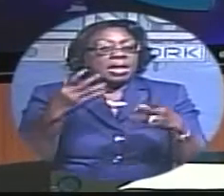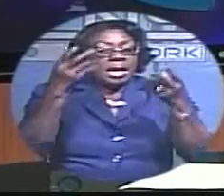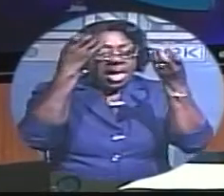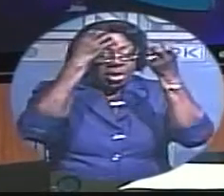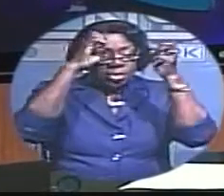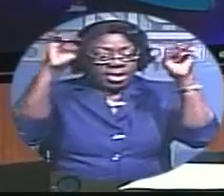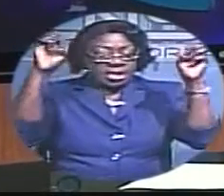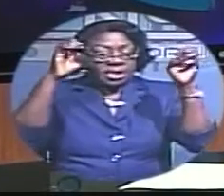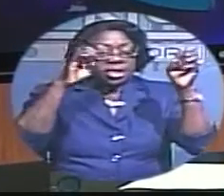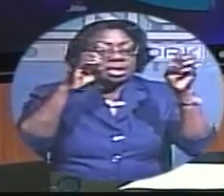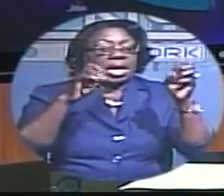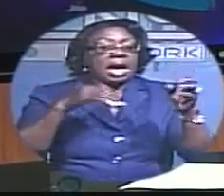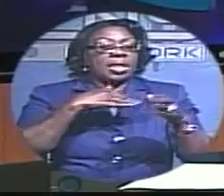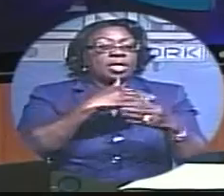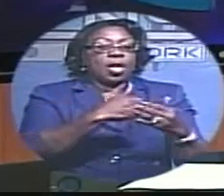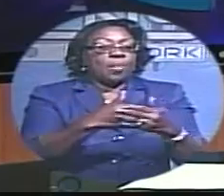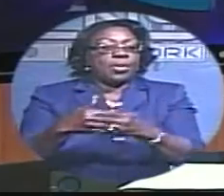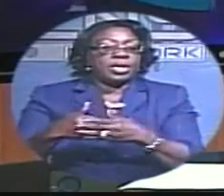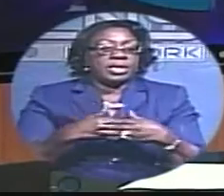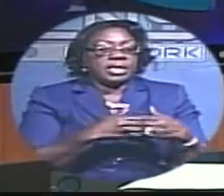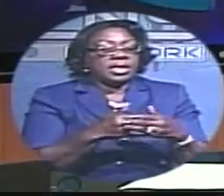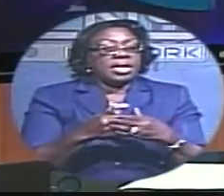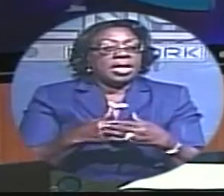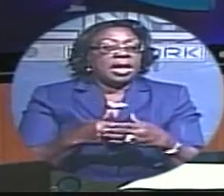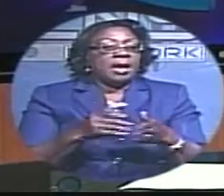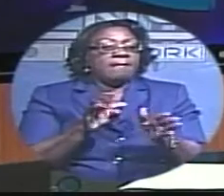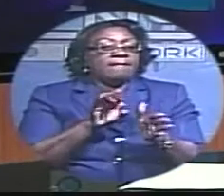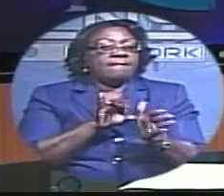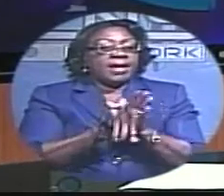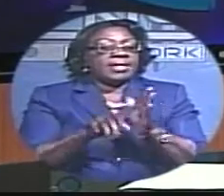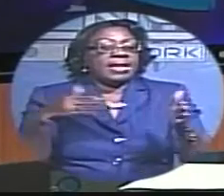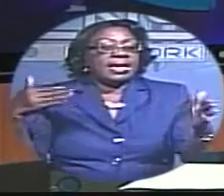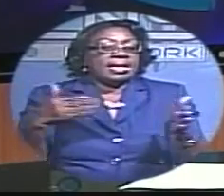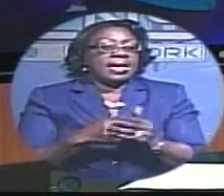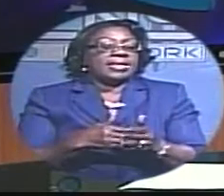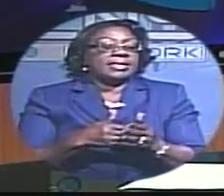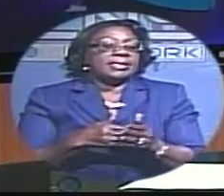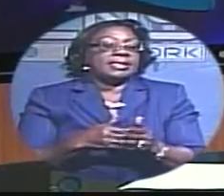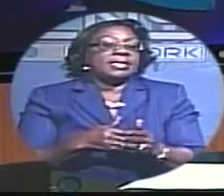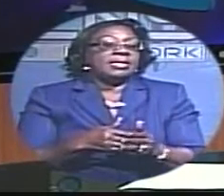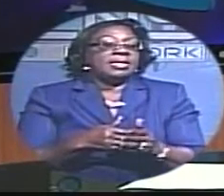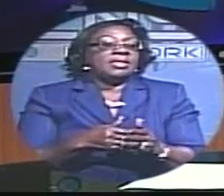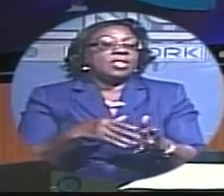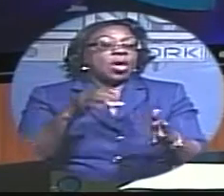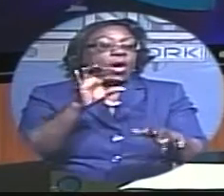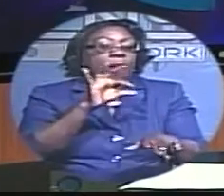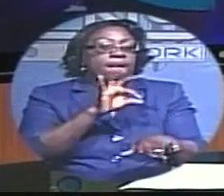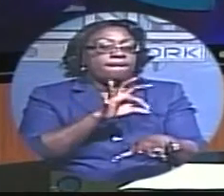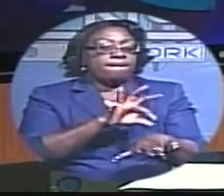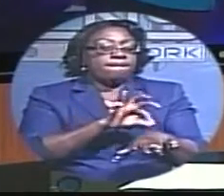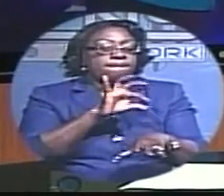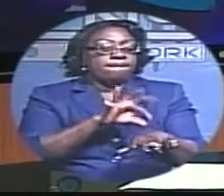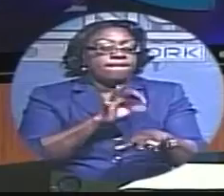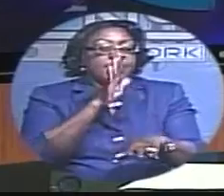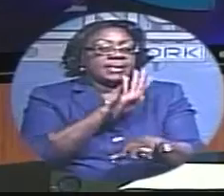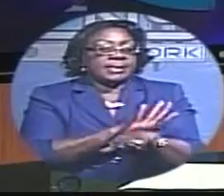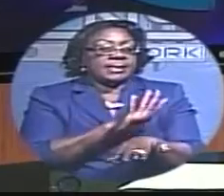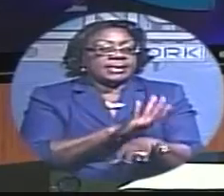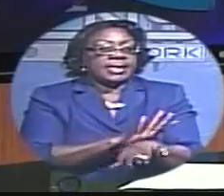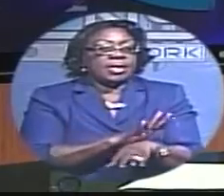community-based approach to prevent any serious outbreaks of the deadly mosquito-borne dengue fever this year.